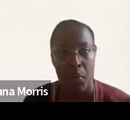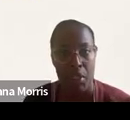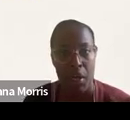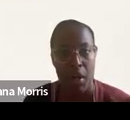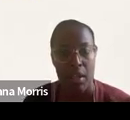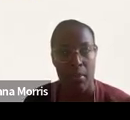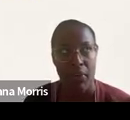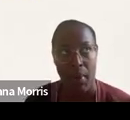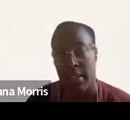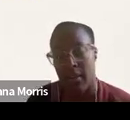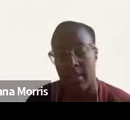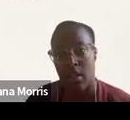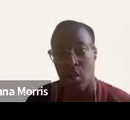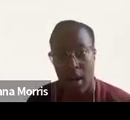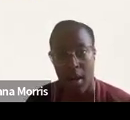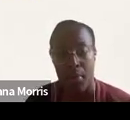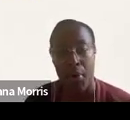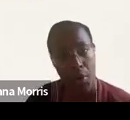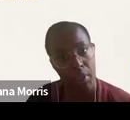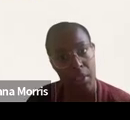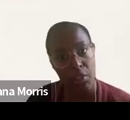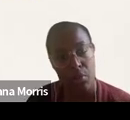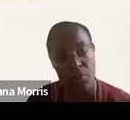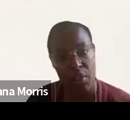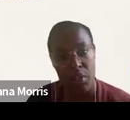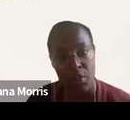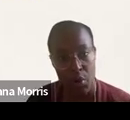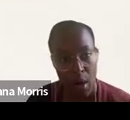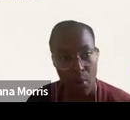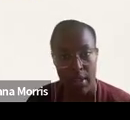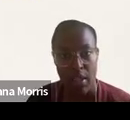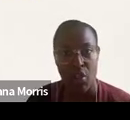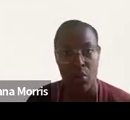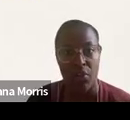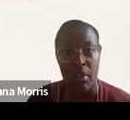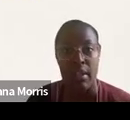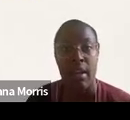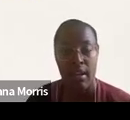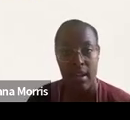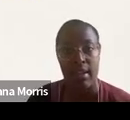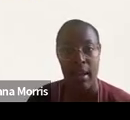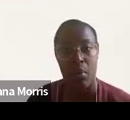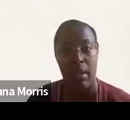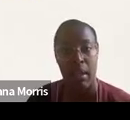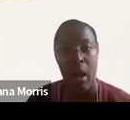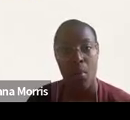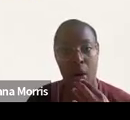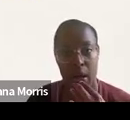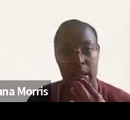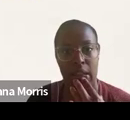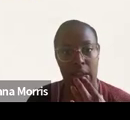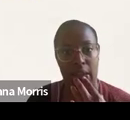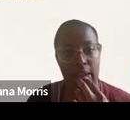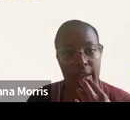what Gwen was sharing, some of the ways they've seen tribal coalitions use funds or tribal organizations use the funds, yes, that would be an